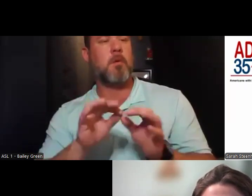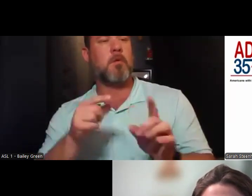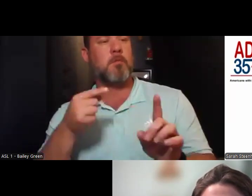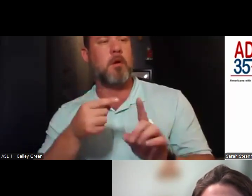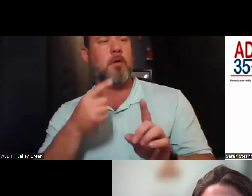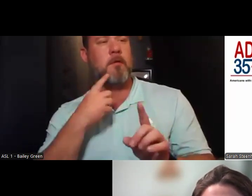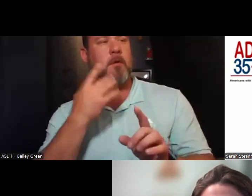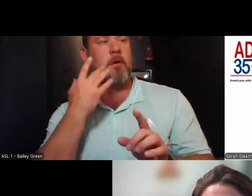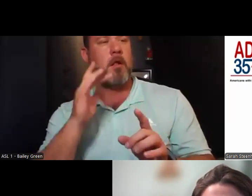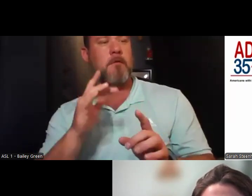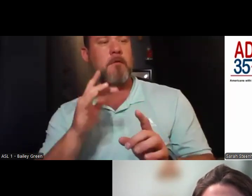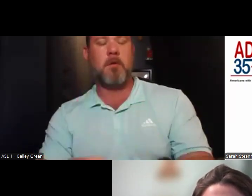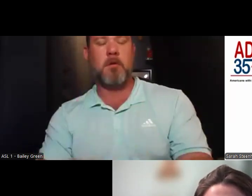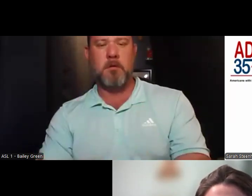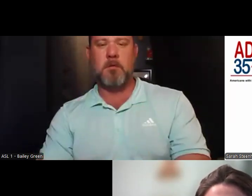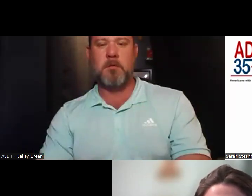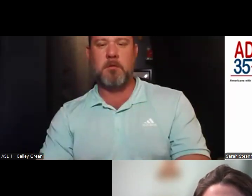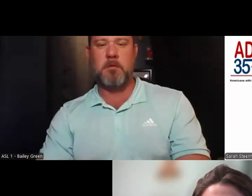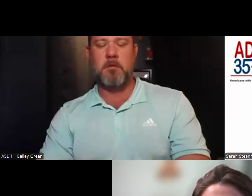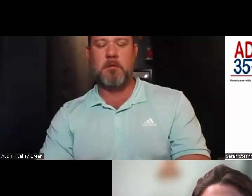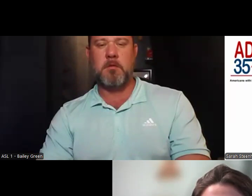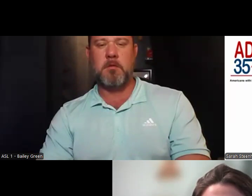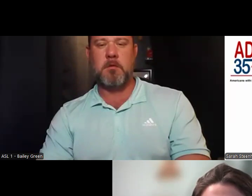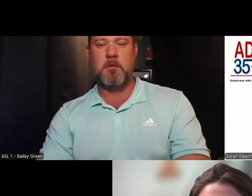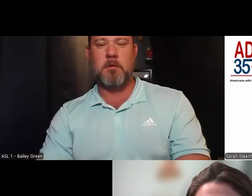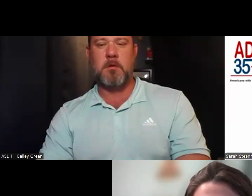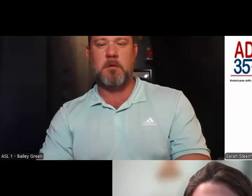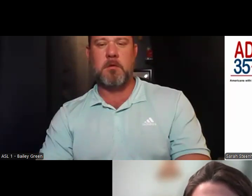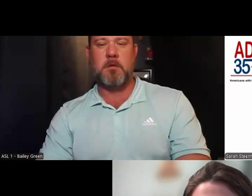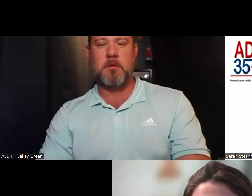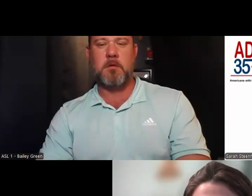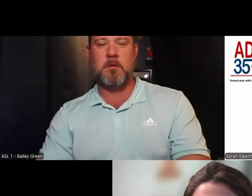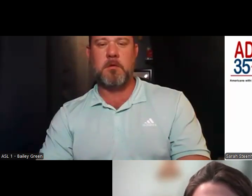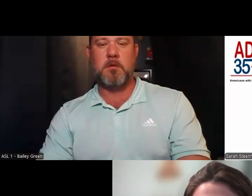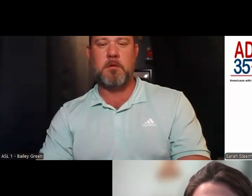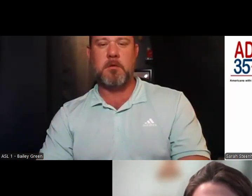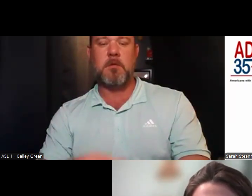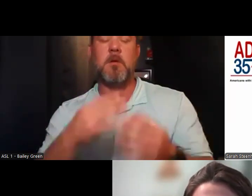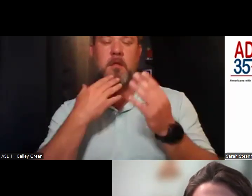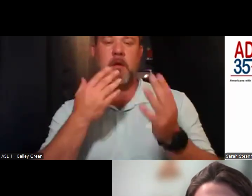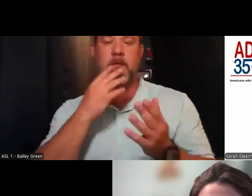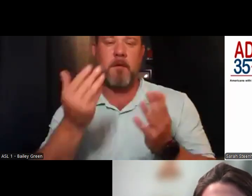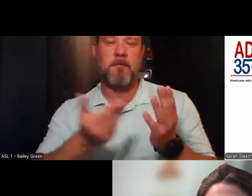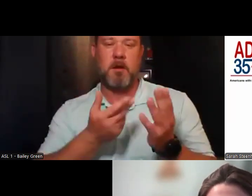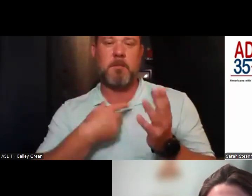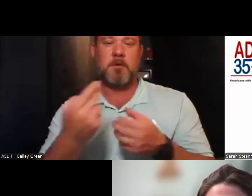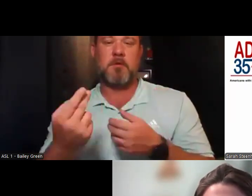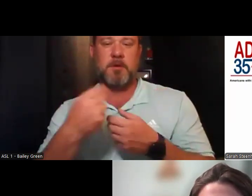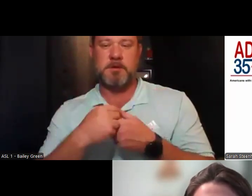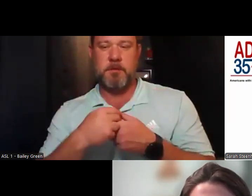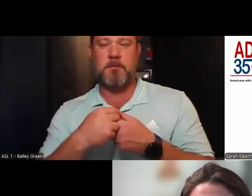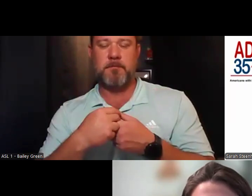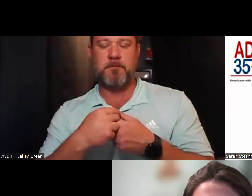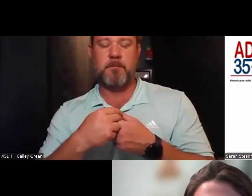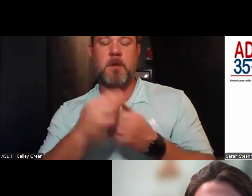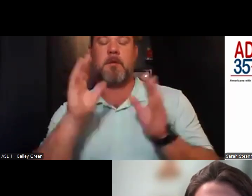for California at this time? Well, thank you for inviting me to participate. And for this